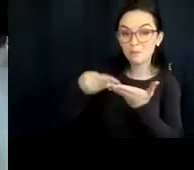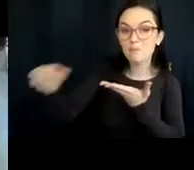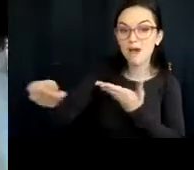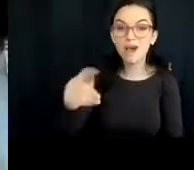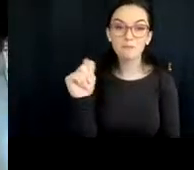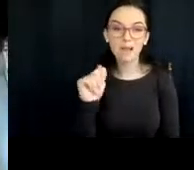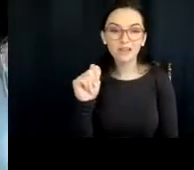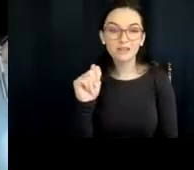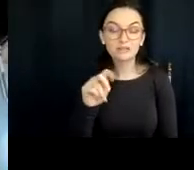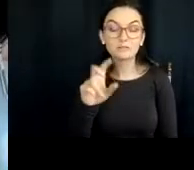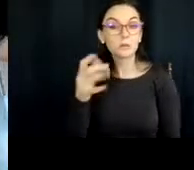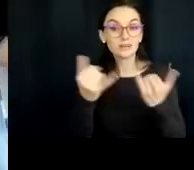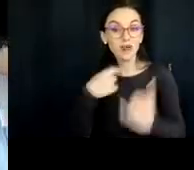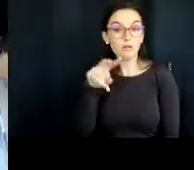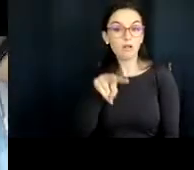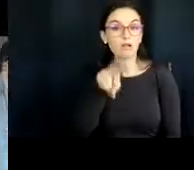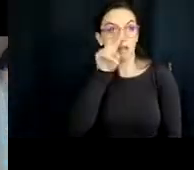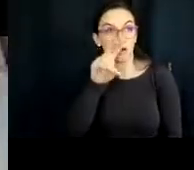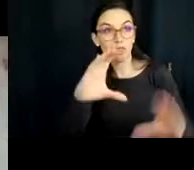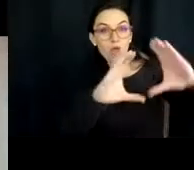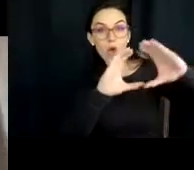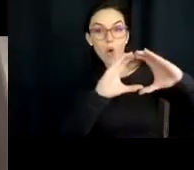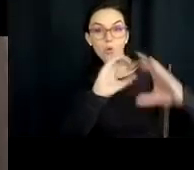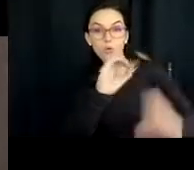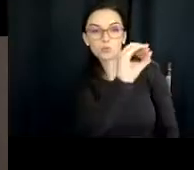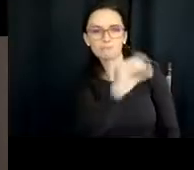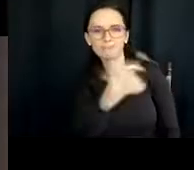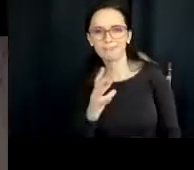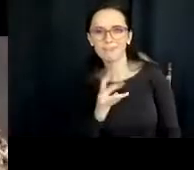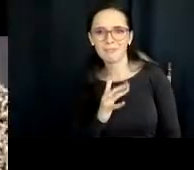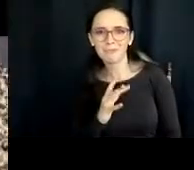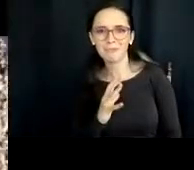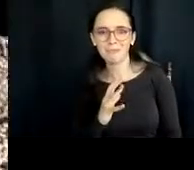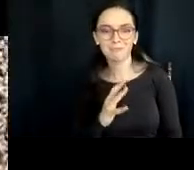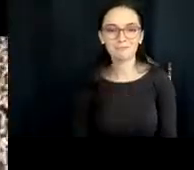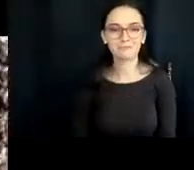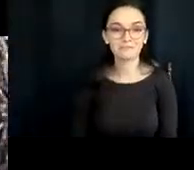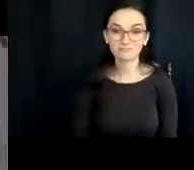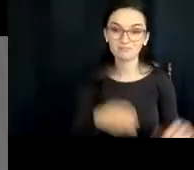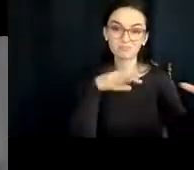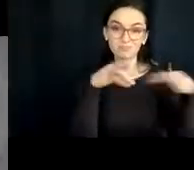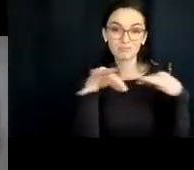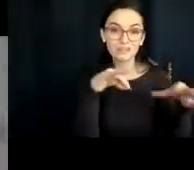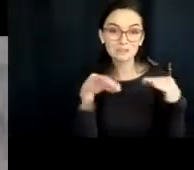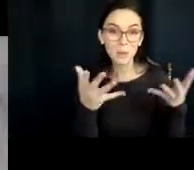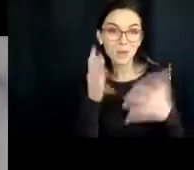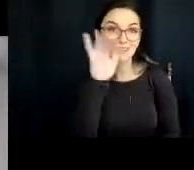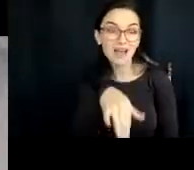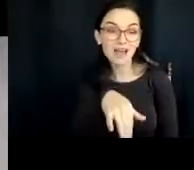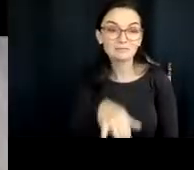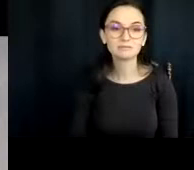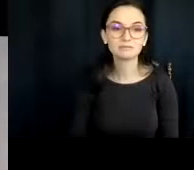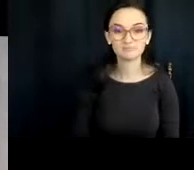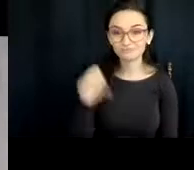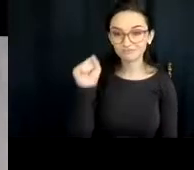here. They're pretty cool looking. Can you tell us about those? Yeah. If you take a good look, I